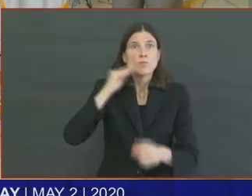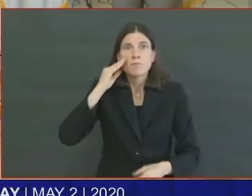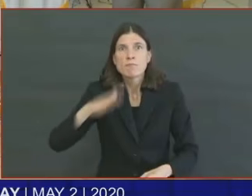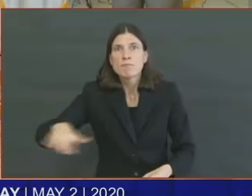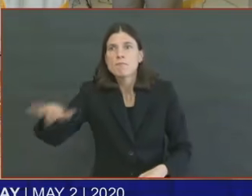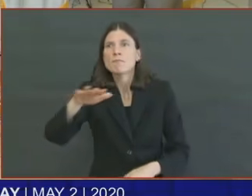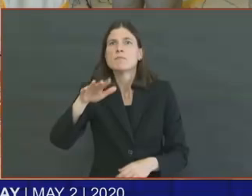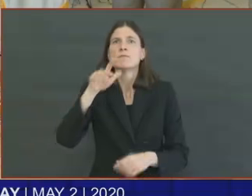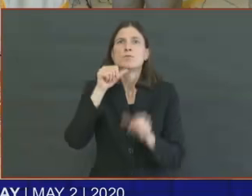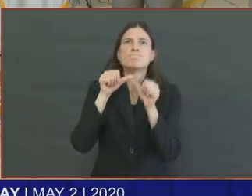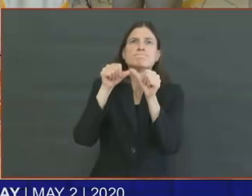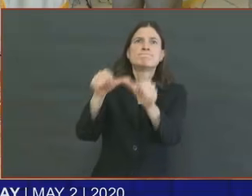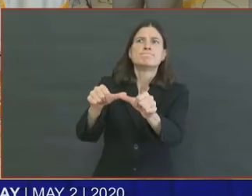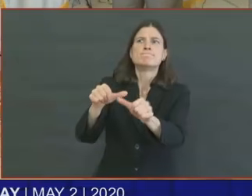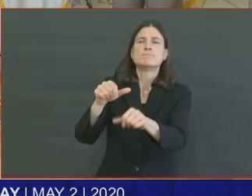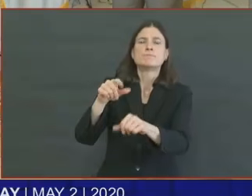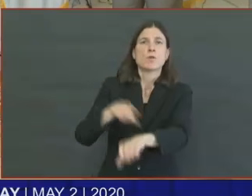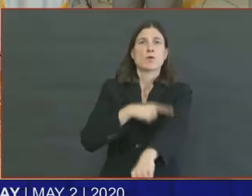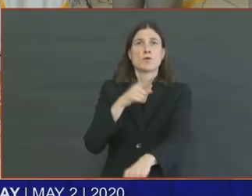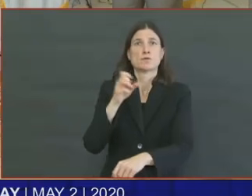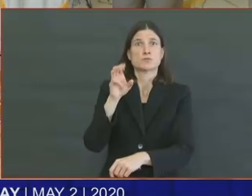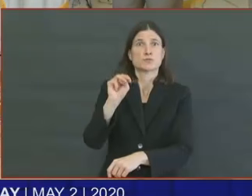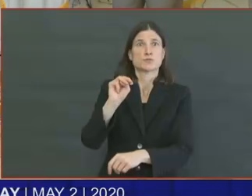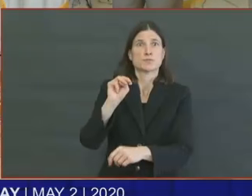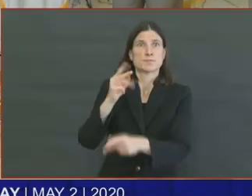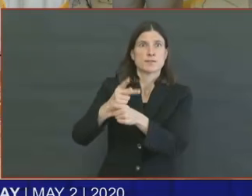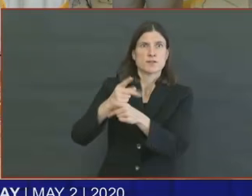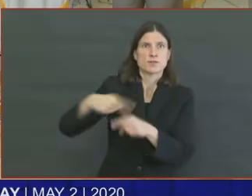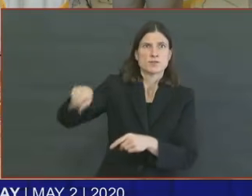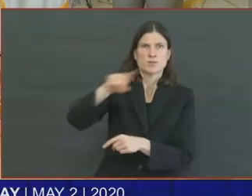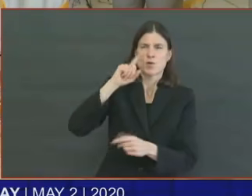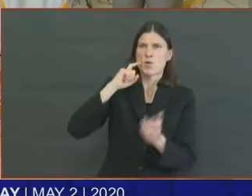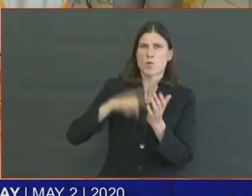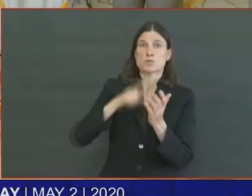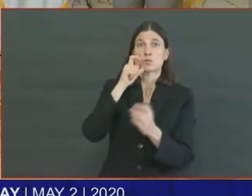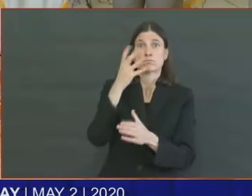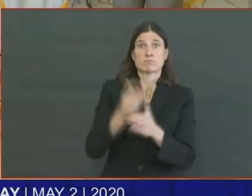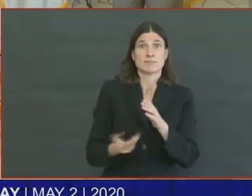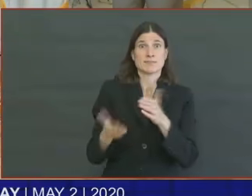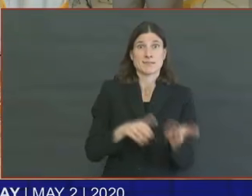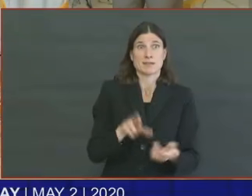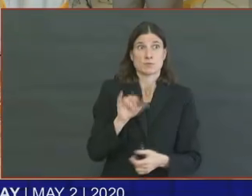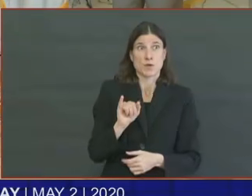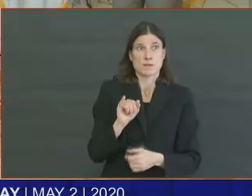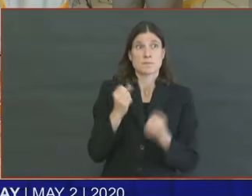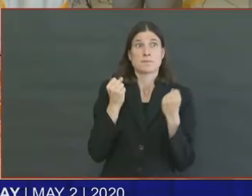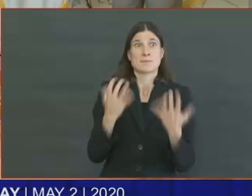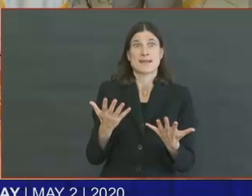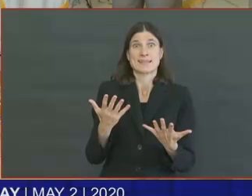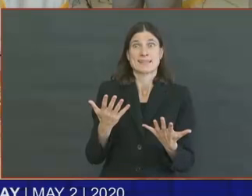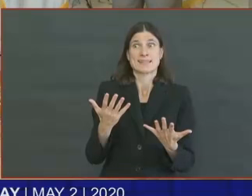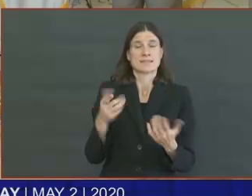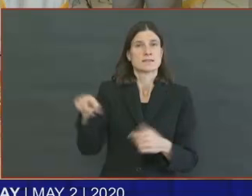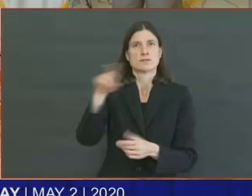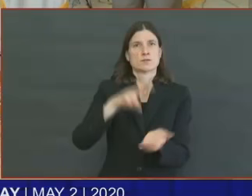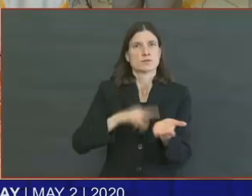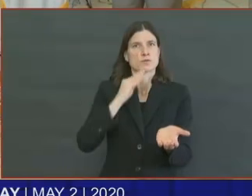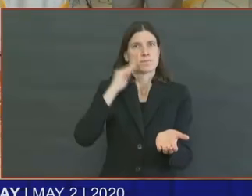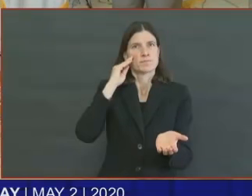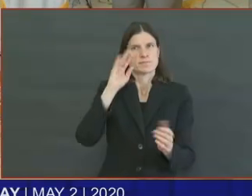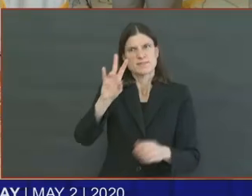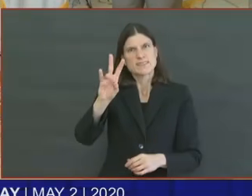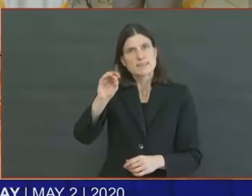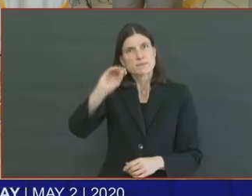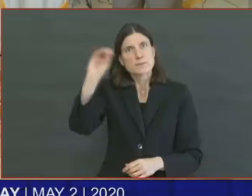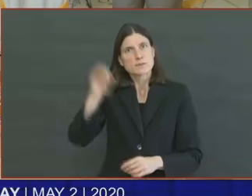than 70% of COVID-19 related deaths in the state, higher than any other state in New England. Why is that, and how is the